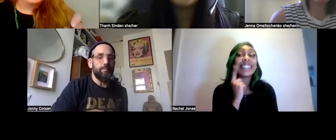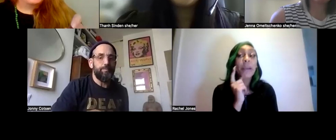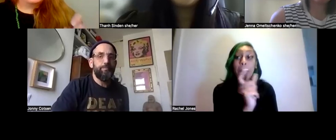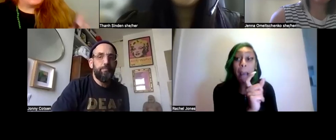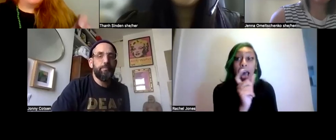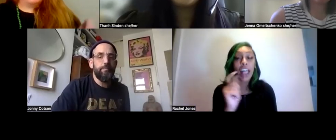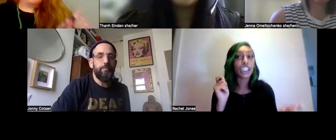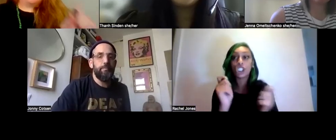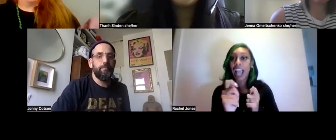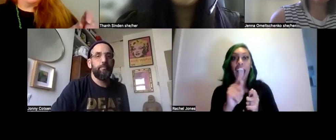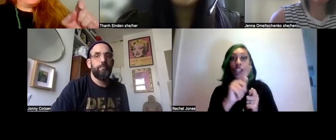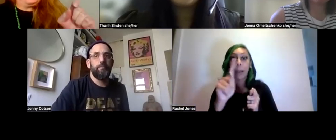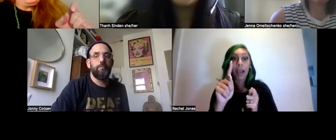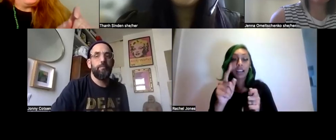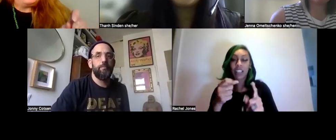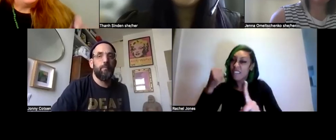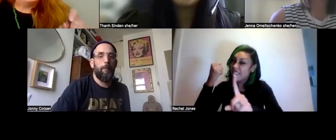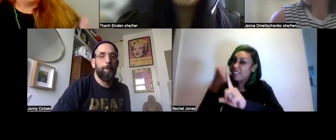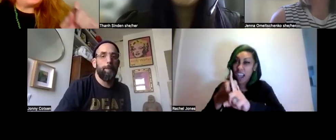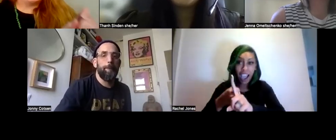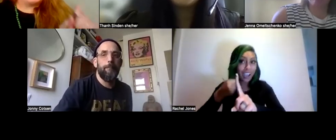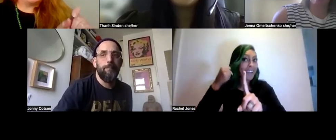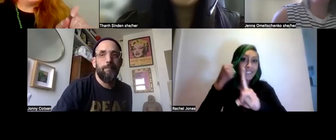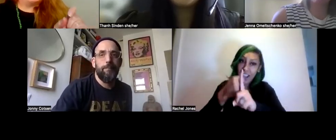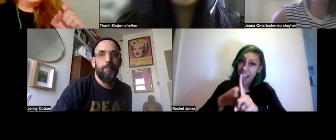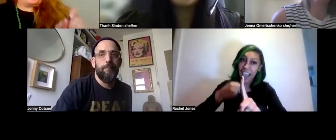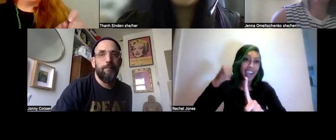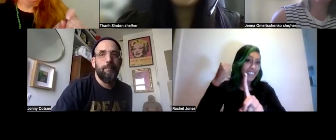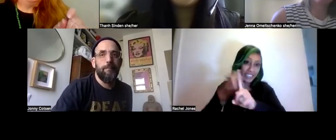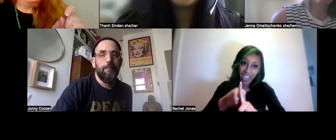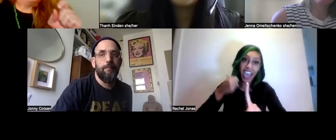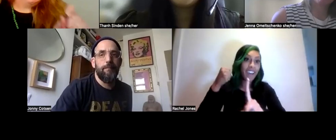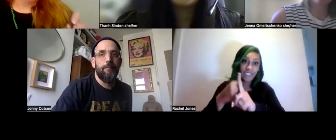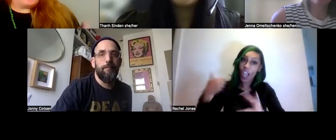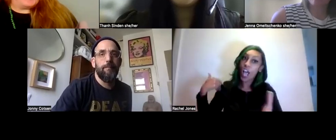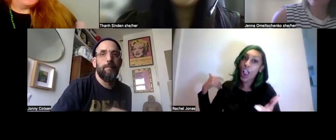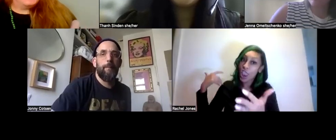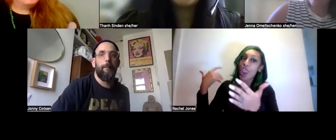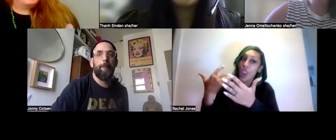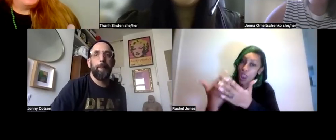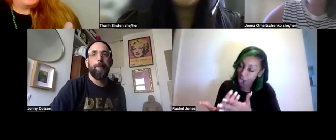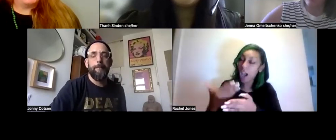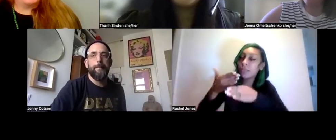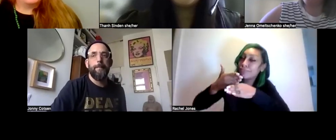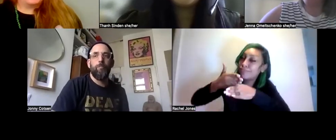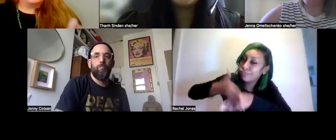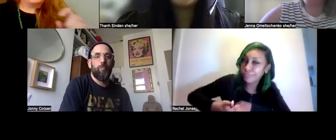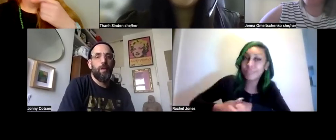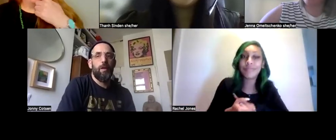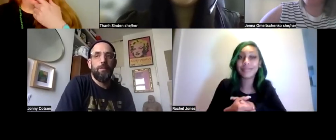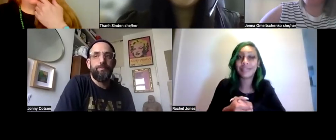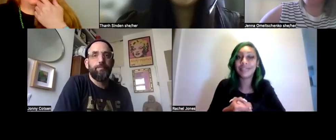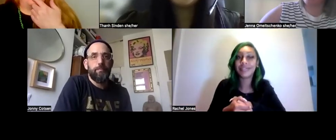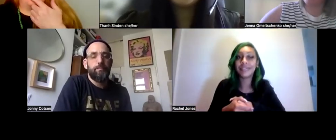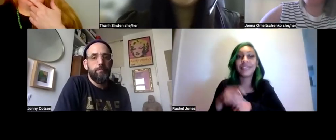changes, yet the fight to get those done is long and hard. And